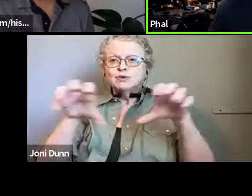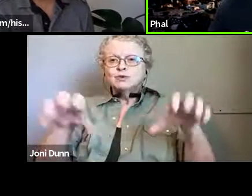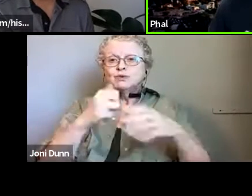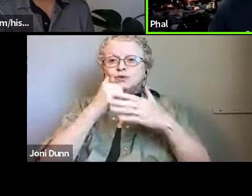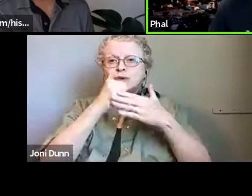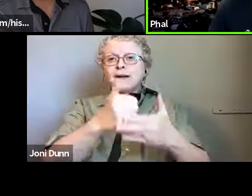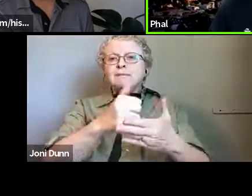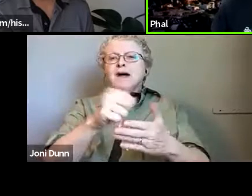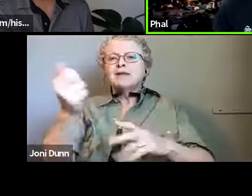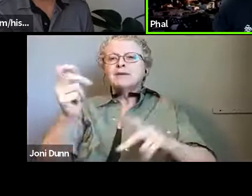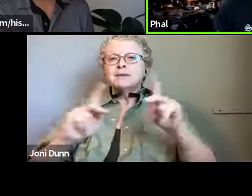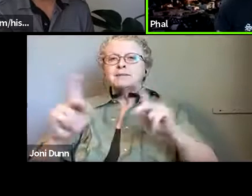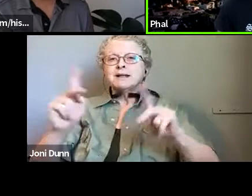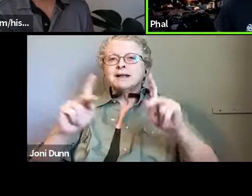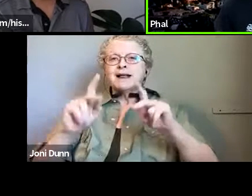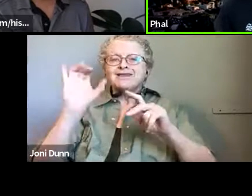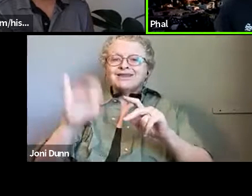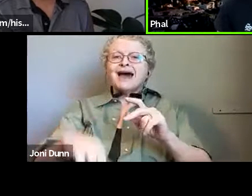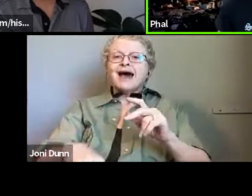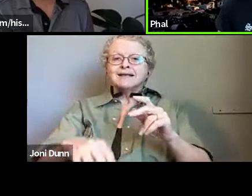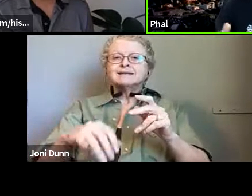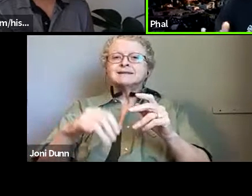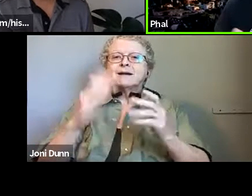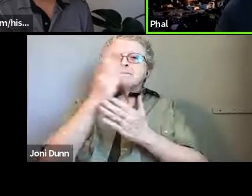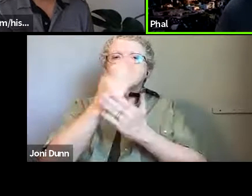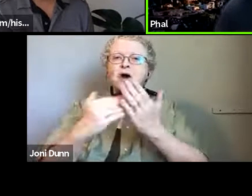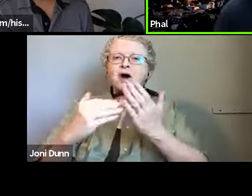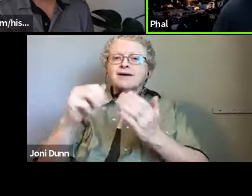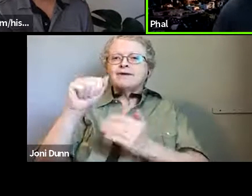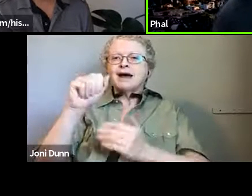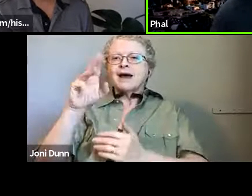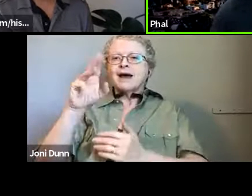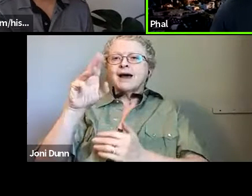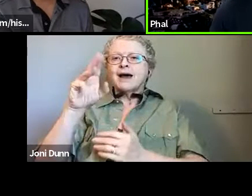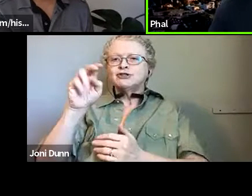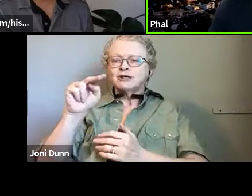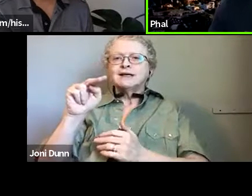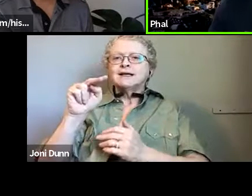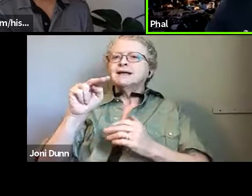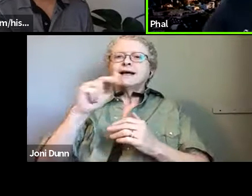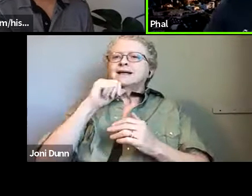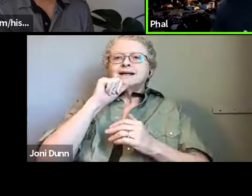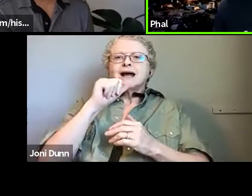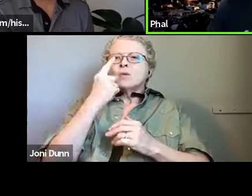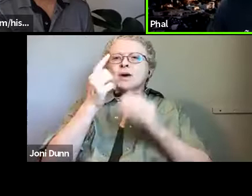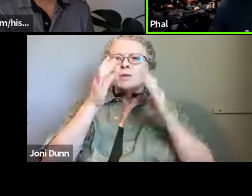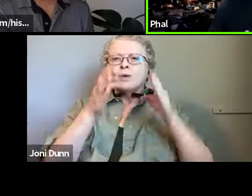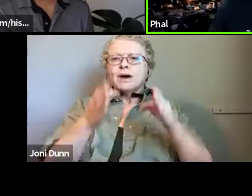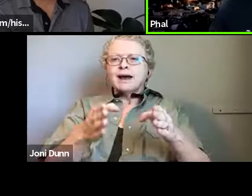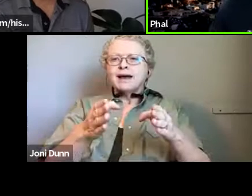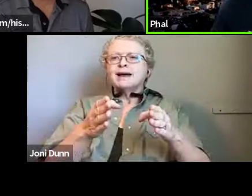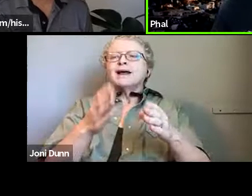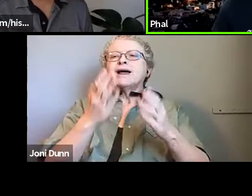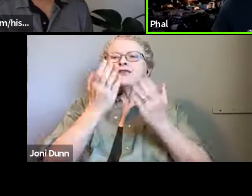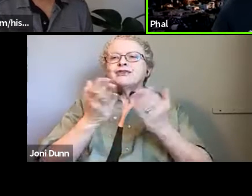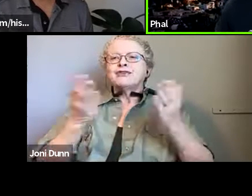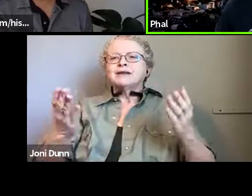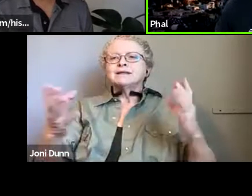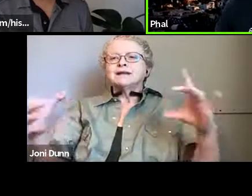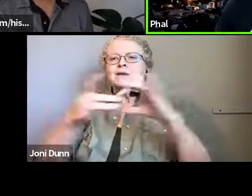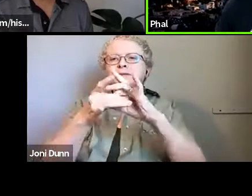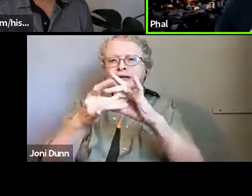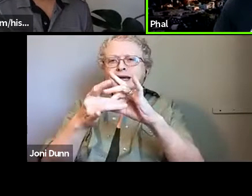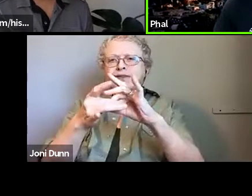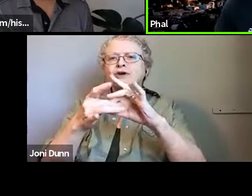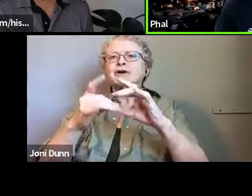those are also forms of abolition, right? Abolition doesn't come in just one way that's written, right? There's a lot of things that come together. It's its own